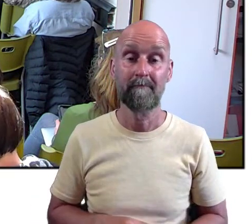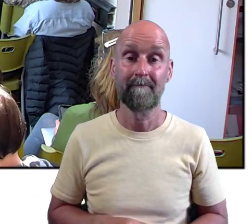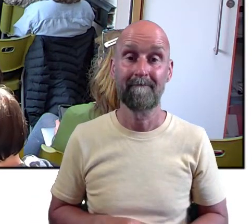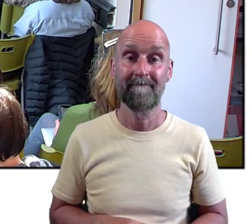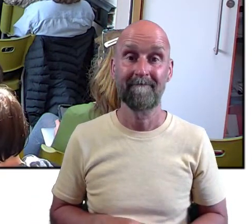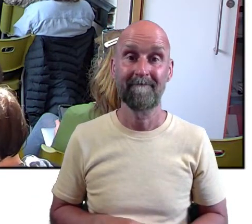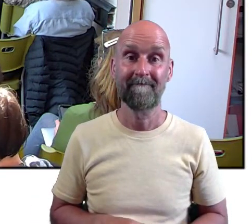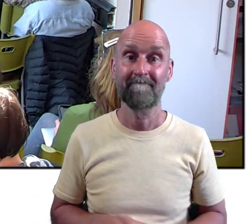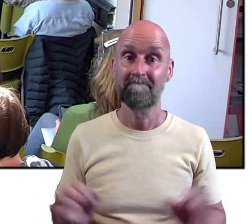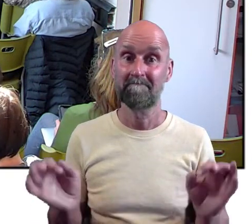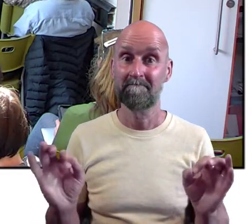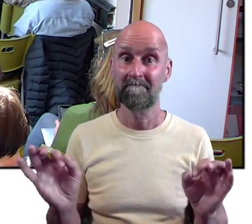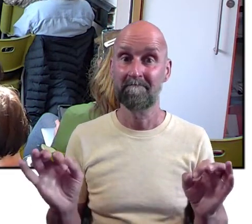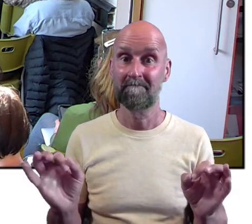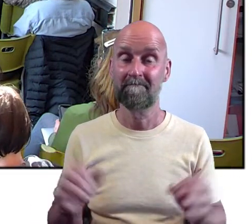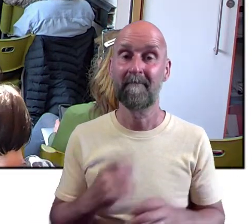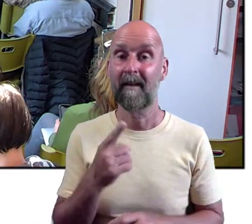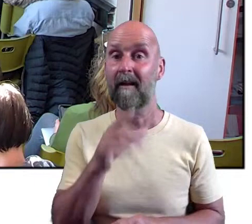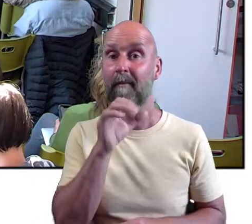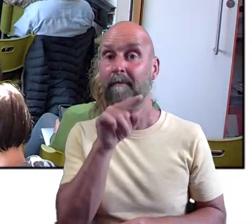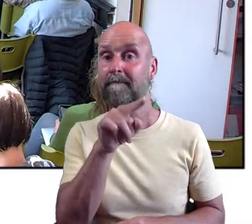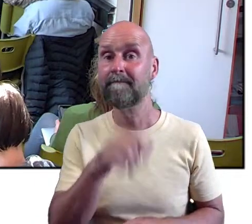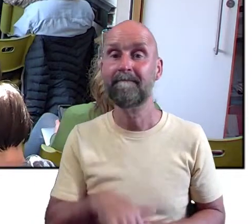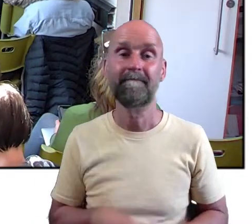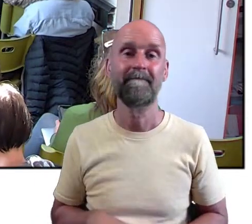Oh, Joe Lansdowne.